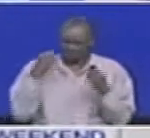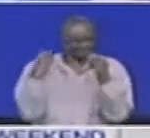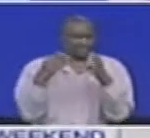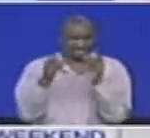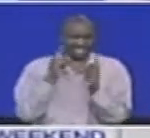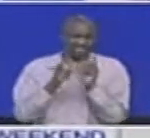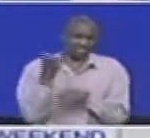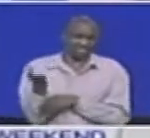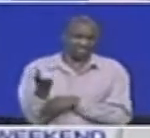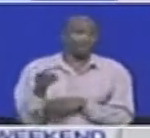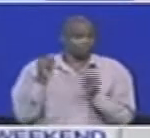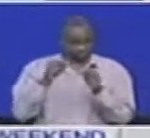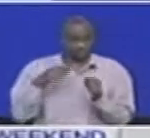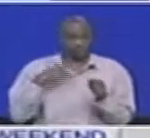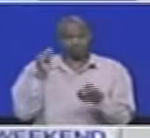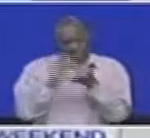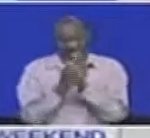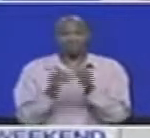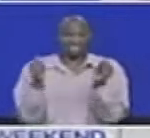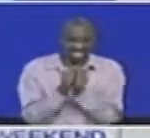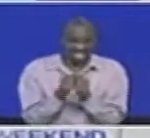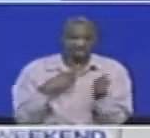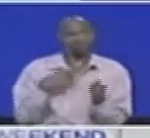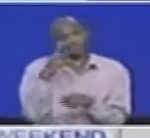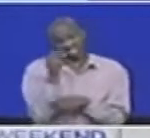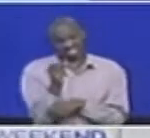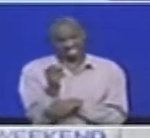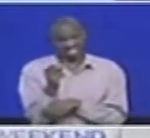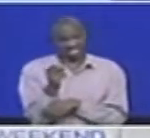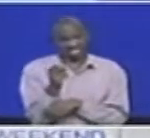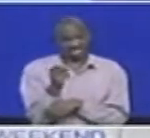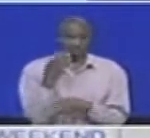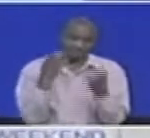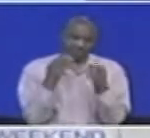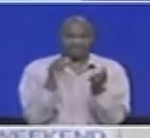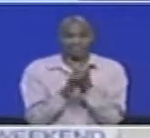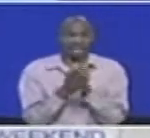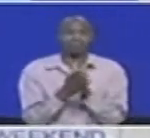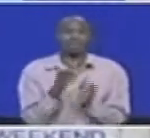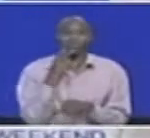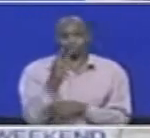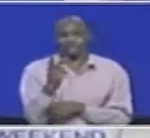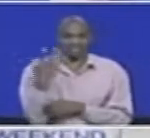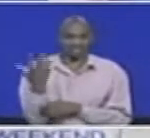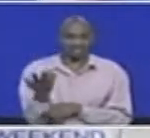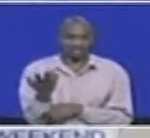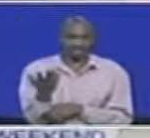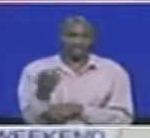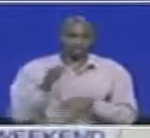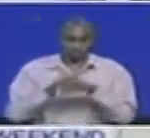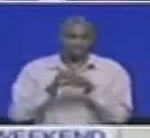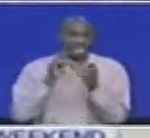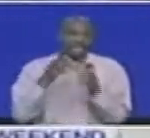Na yenye unaweza kimbia uko hata namba 10, namba 20, na uko hata namba 200. We are good run kwa hapa